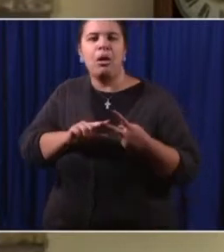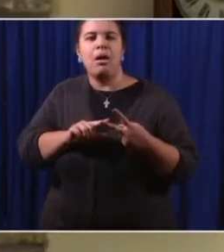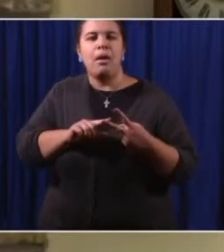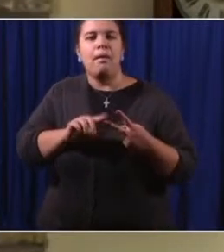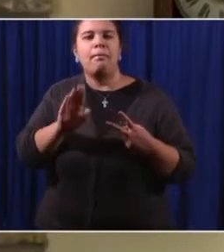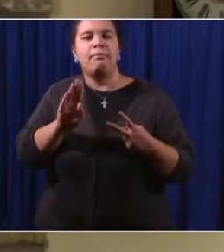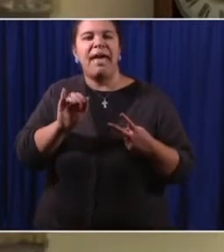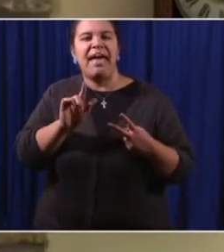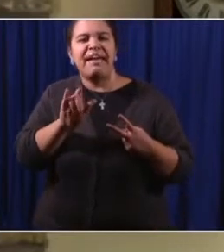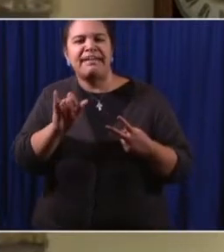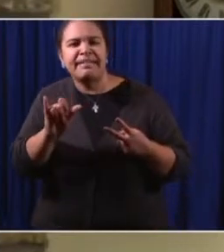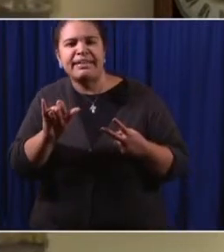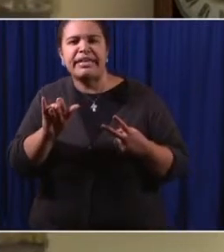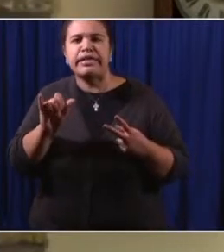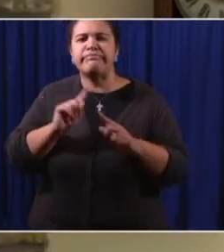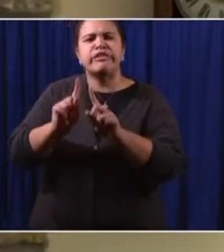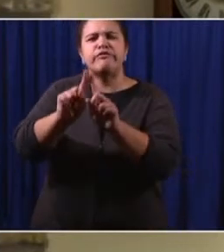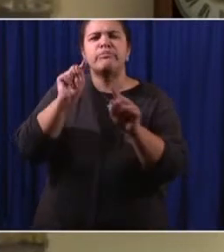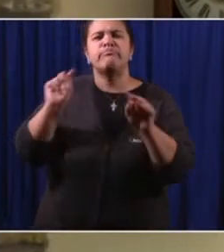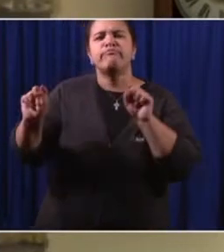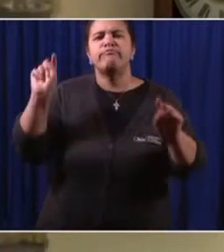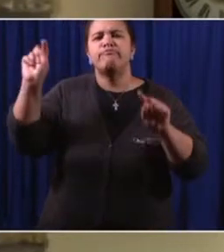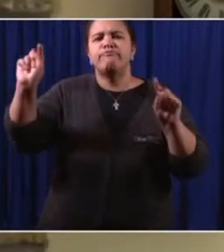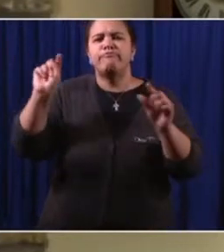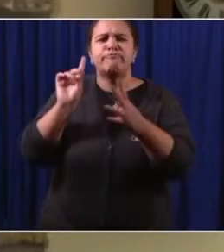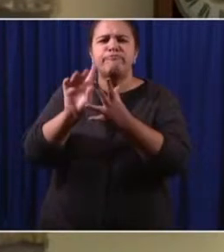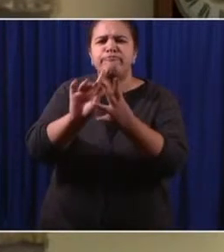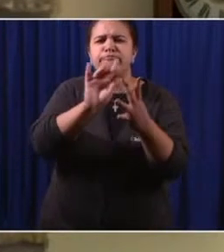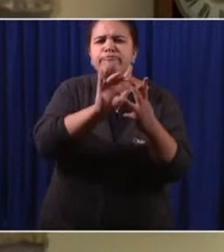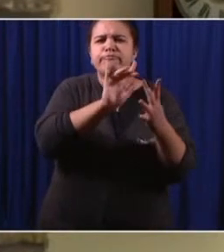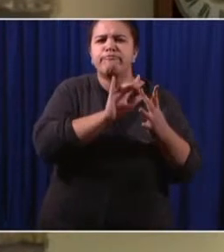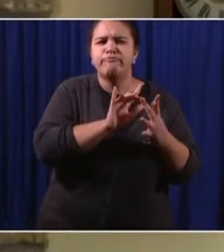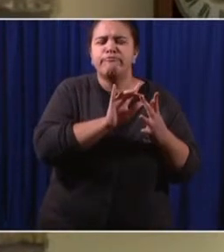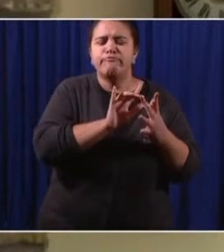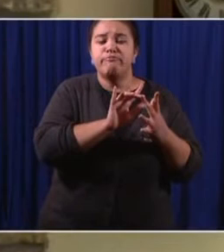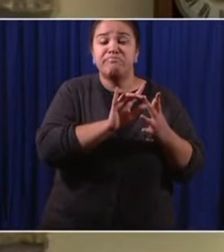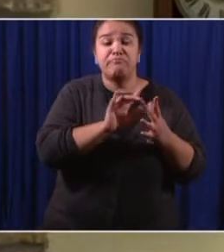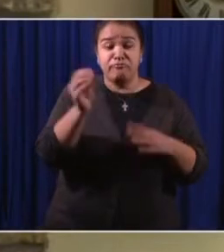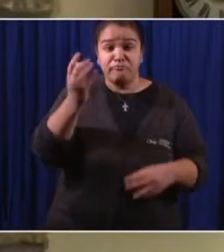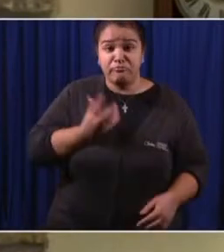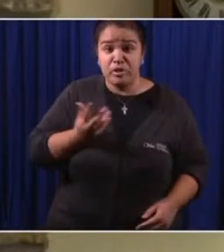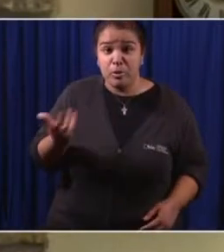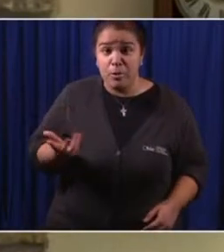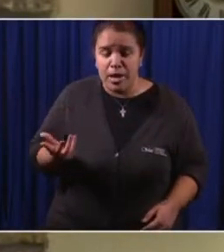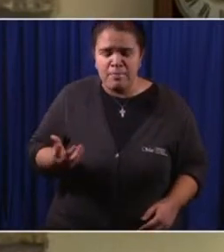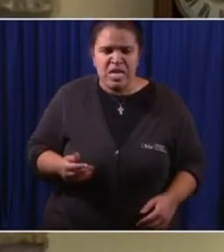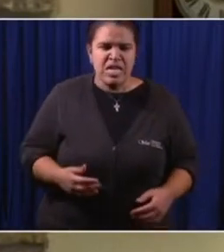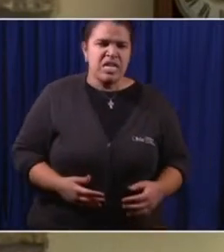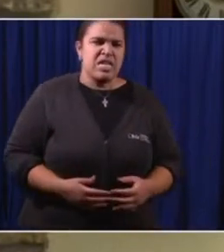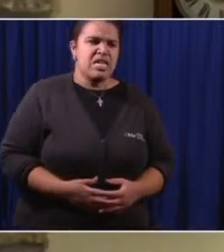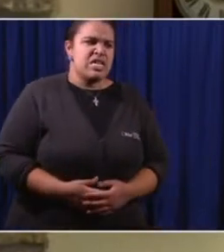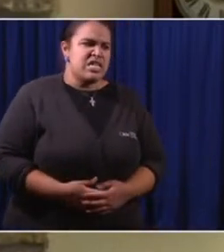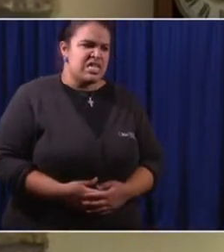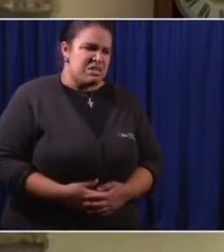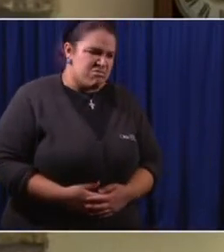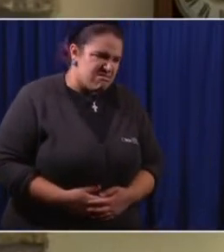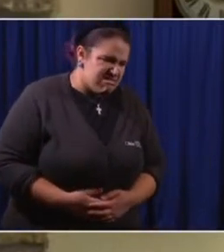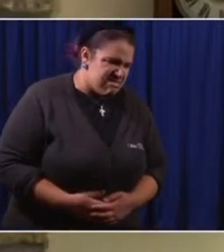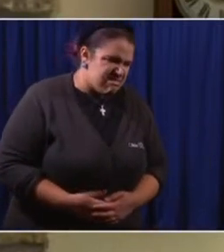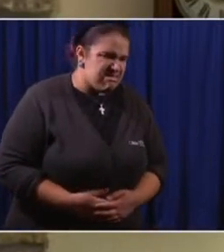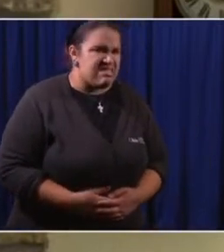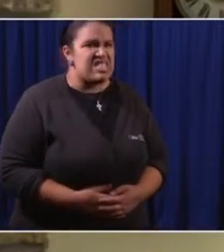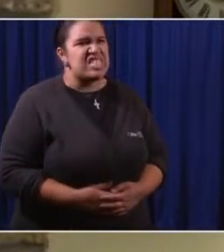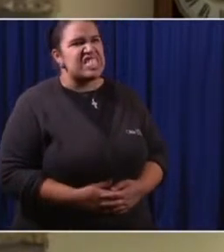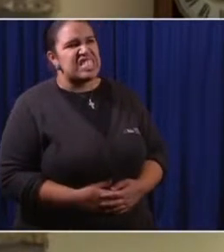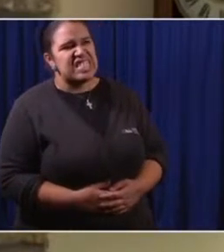example, have told me that they adamantly feel that the 10 o'clock shutoff of liquor